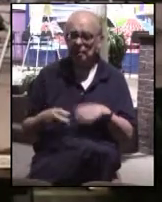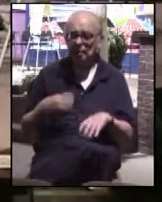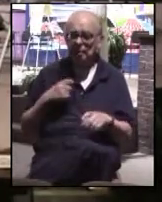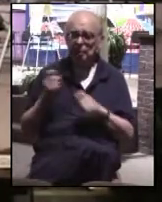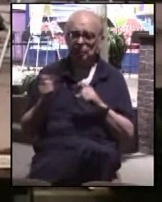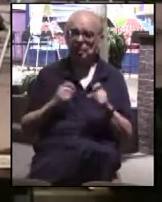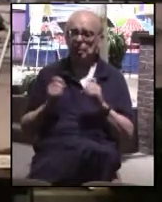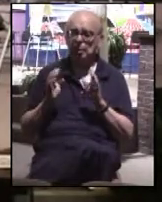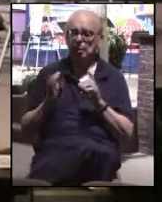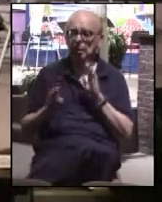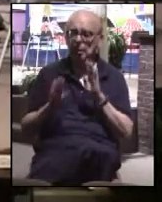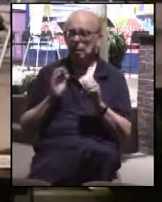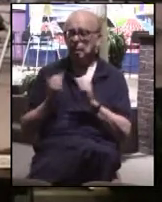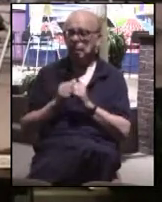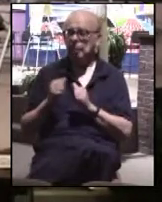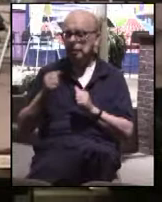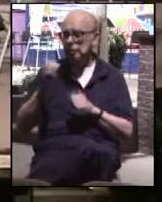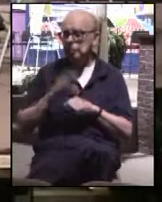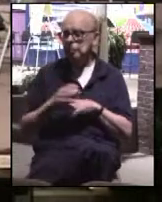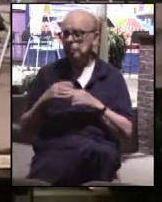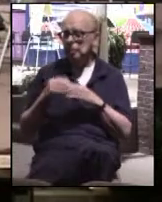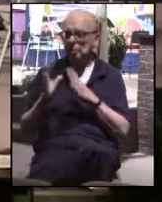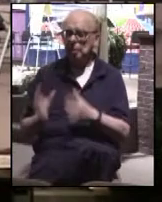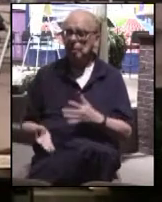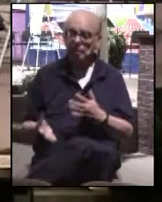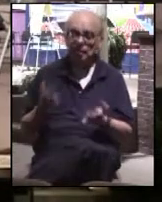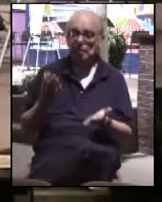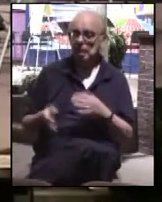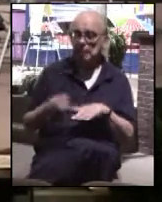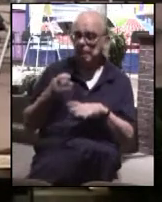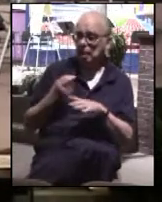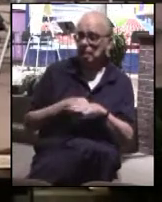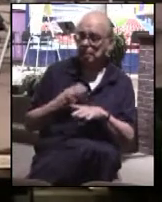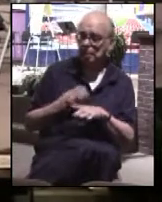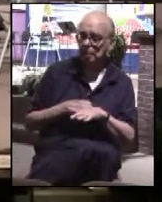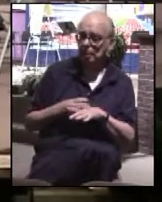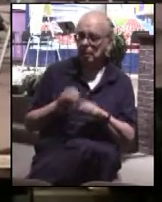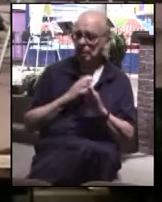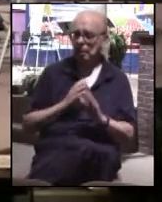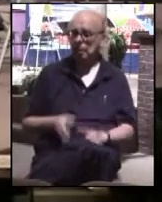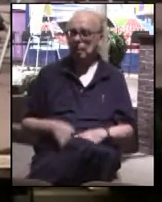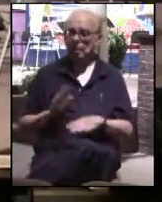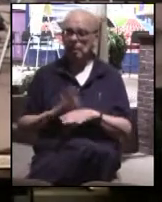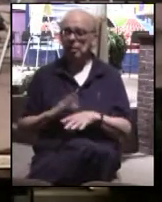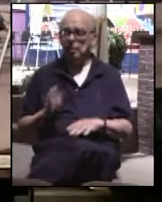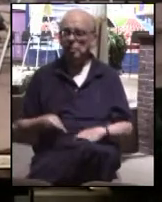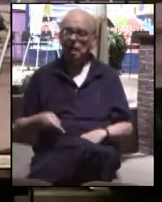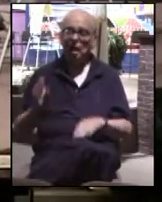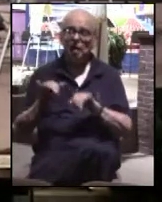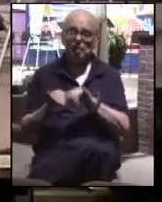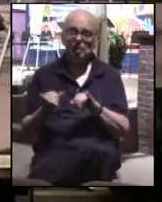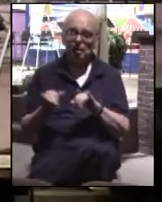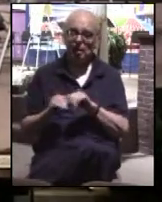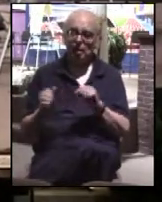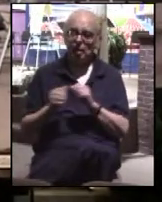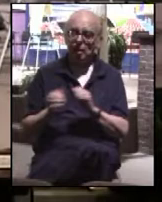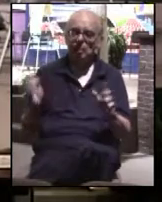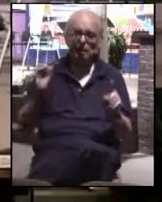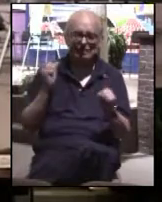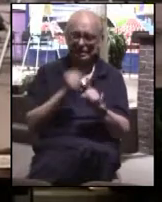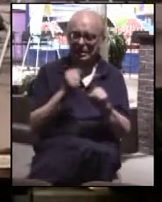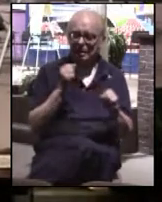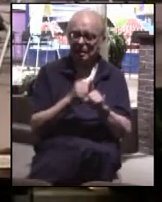frustrations with church leadership it may be difficult but christians are called to a higher standard without attacking